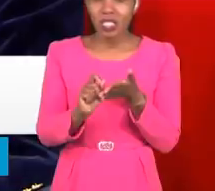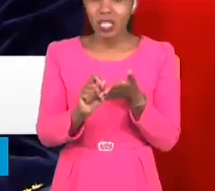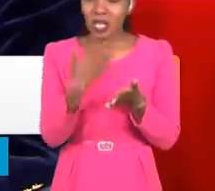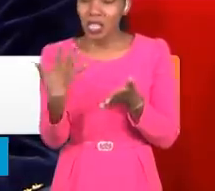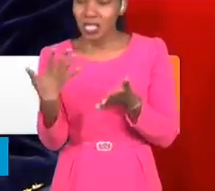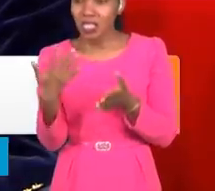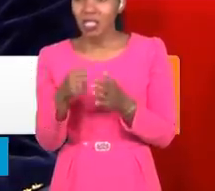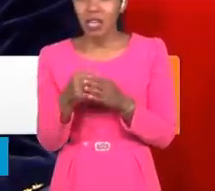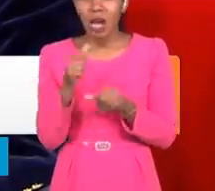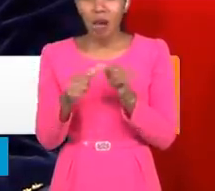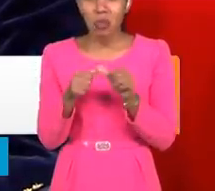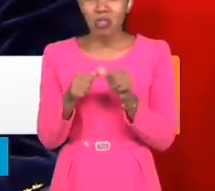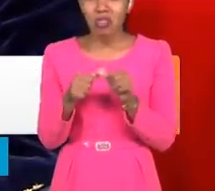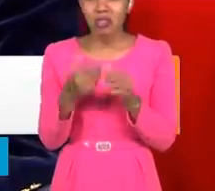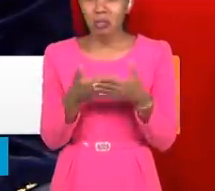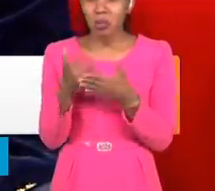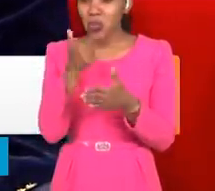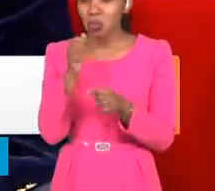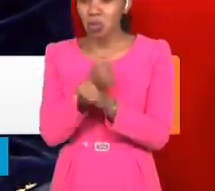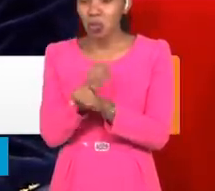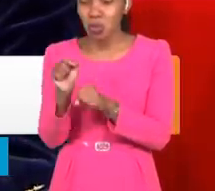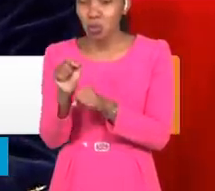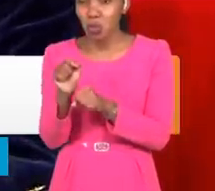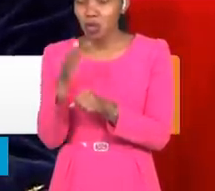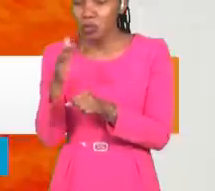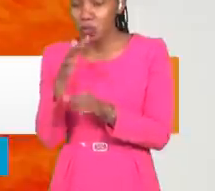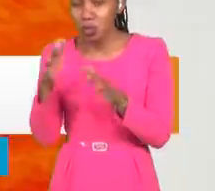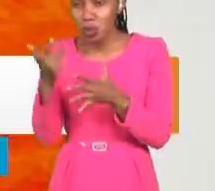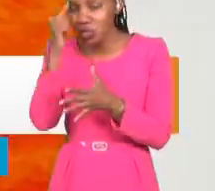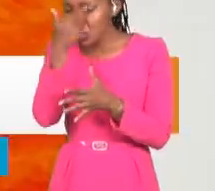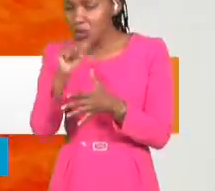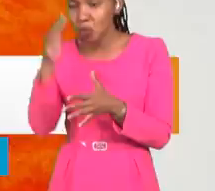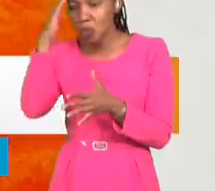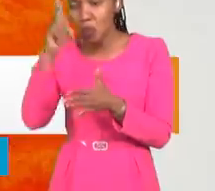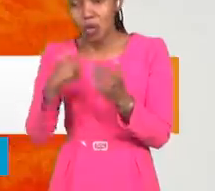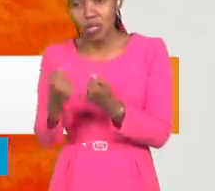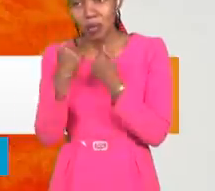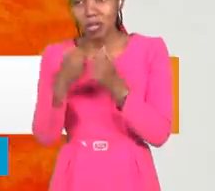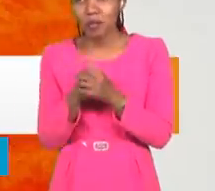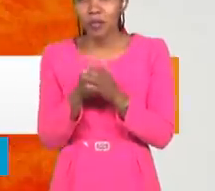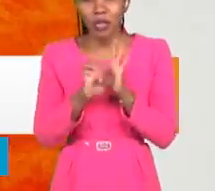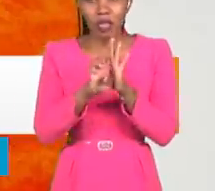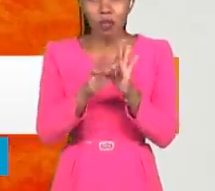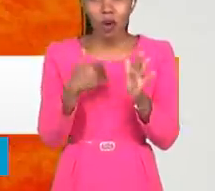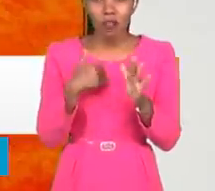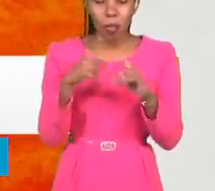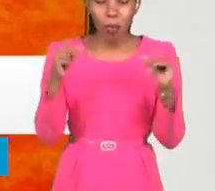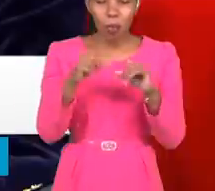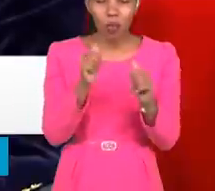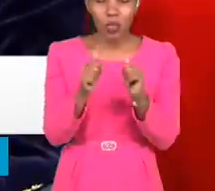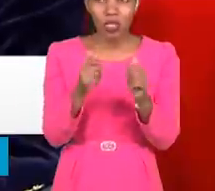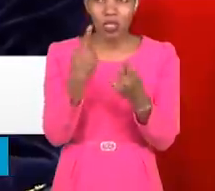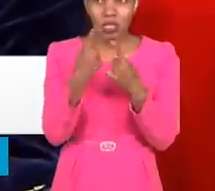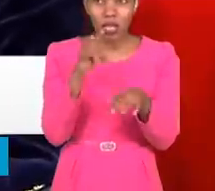kids who can't speak, some people can't even see? Don't even know what's going on. Yeah. Mm. And for example, there's a caption I mentioned earlier.